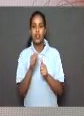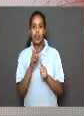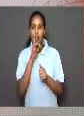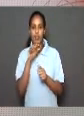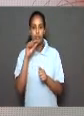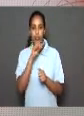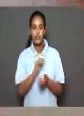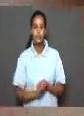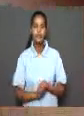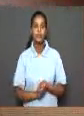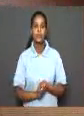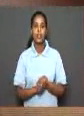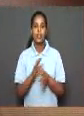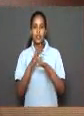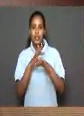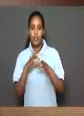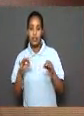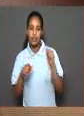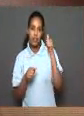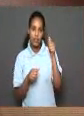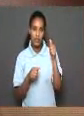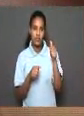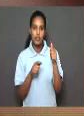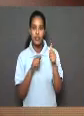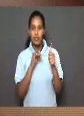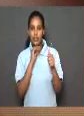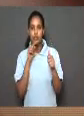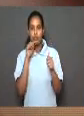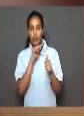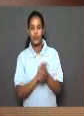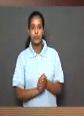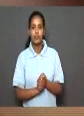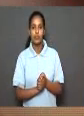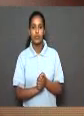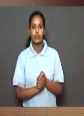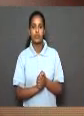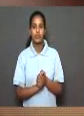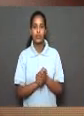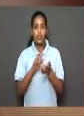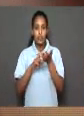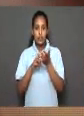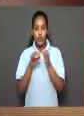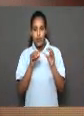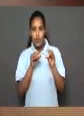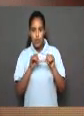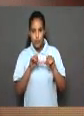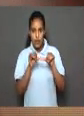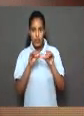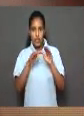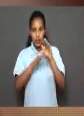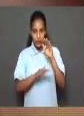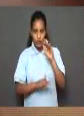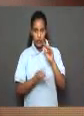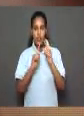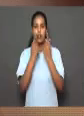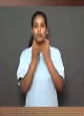are false? Sentence A is false. It should read, moving down a